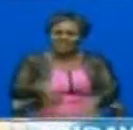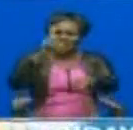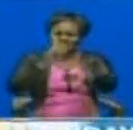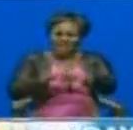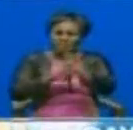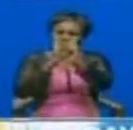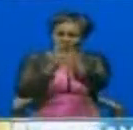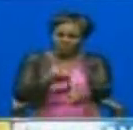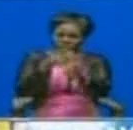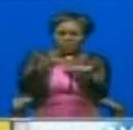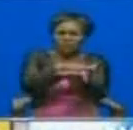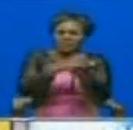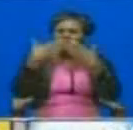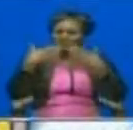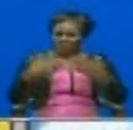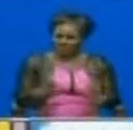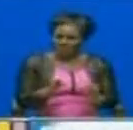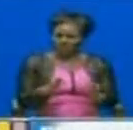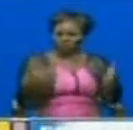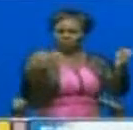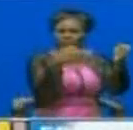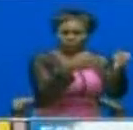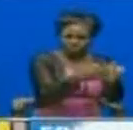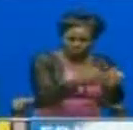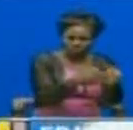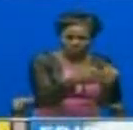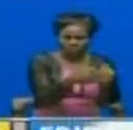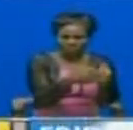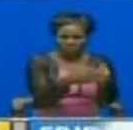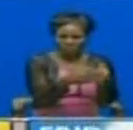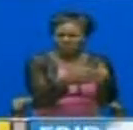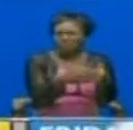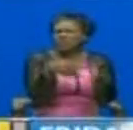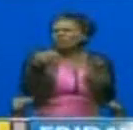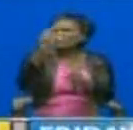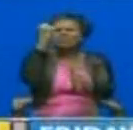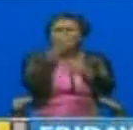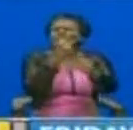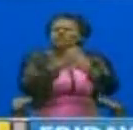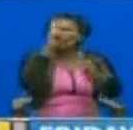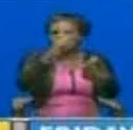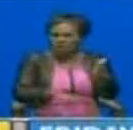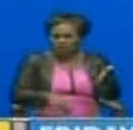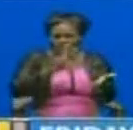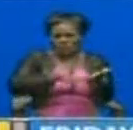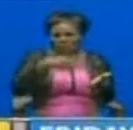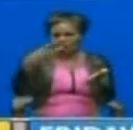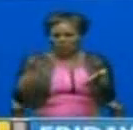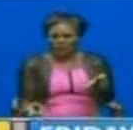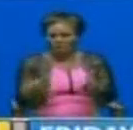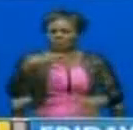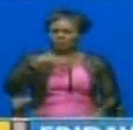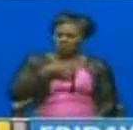talent best career come to an abrupt unexpected ending, what should you do? Do you fold up and retire